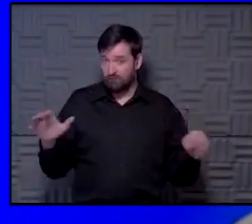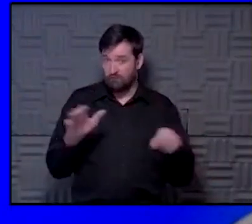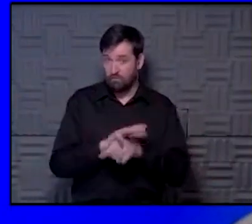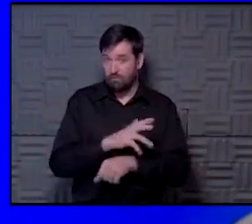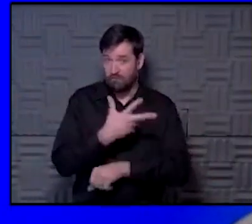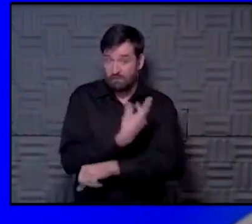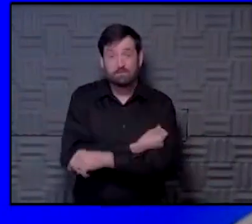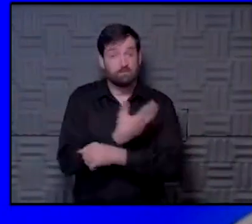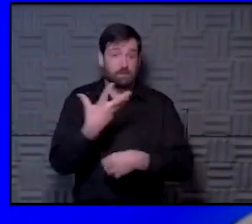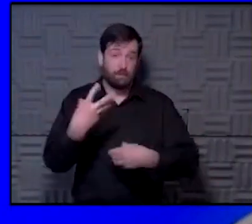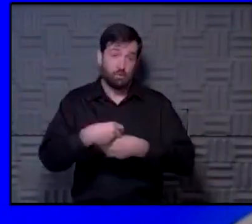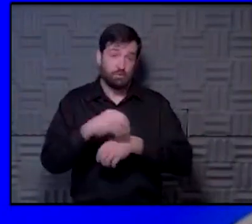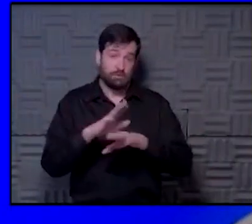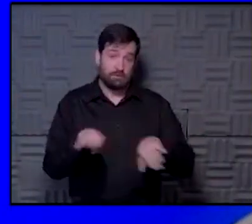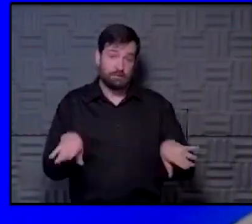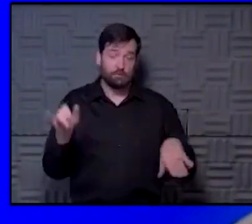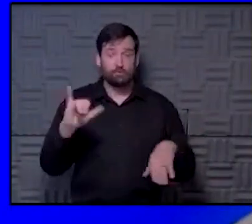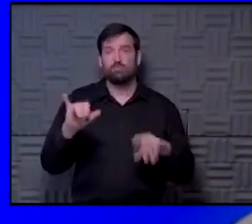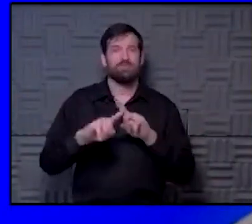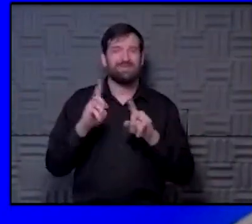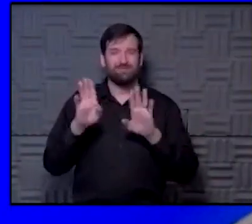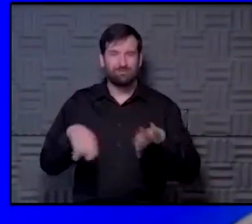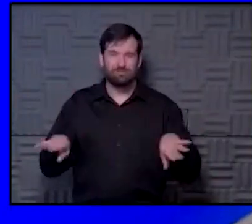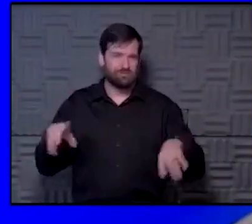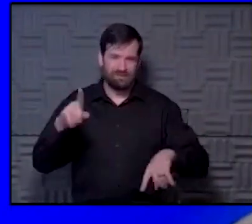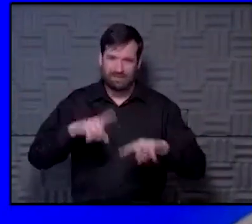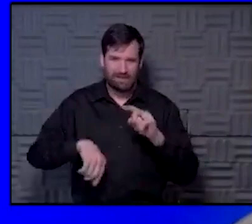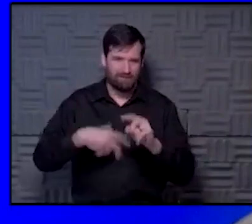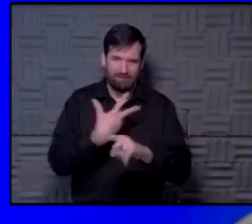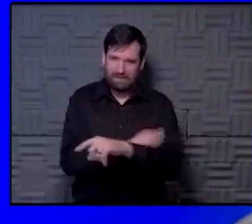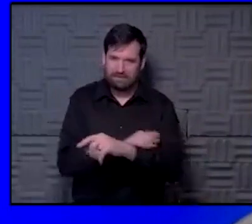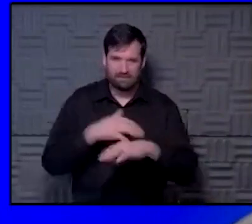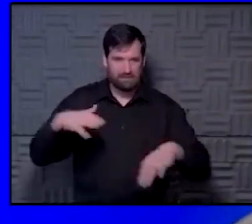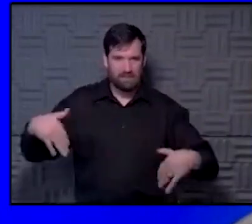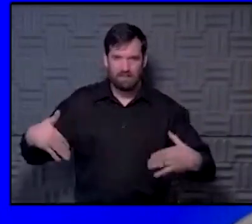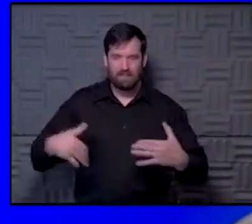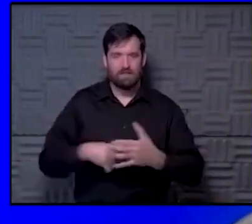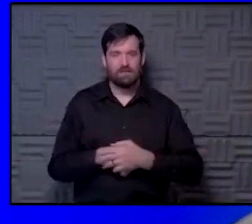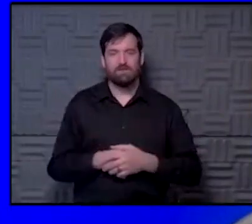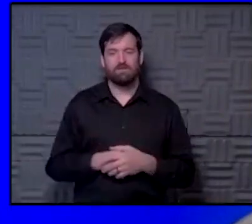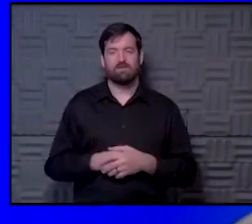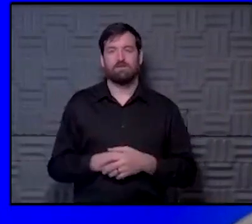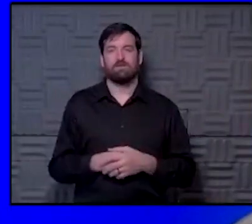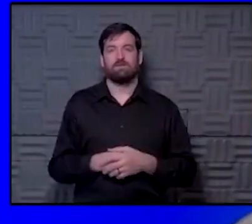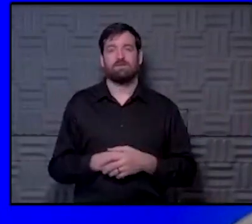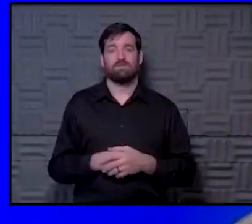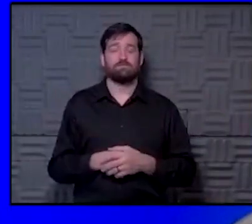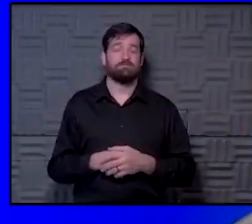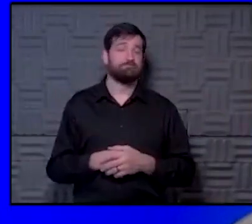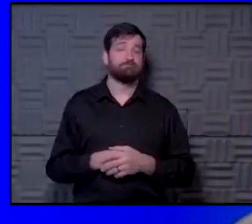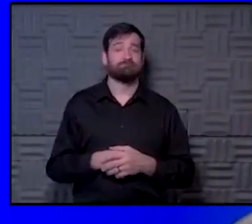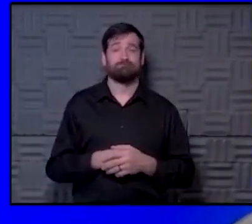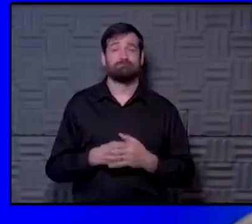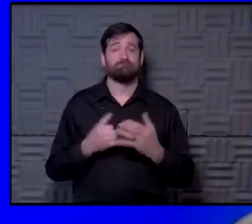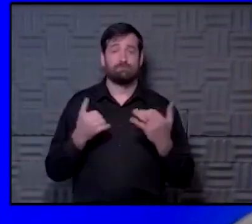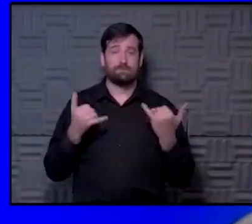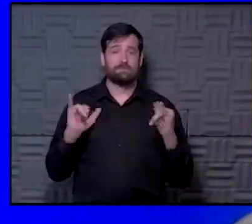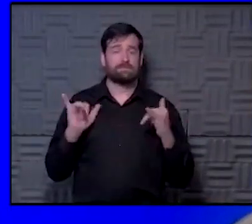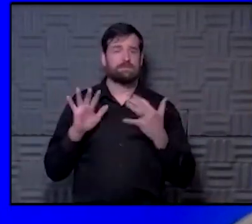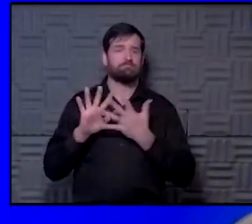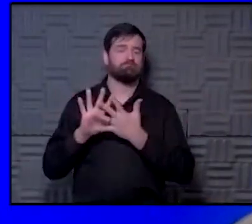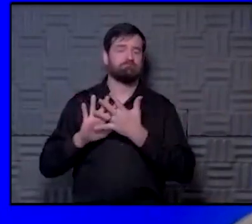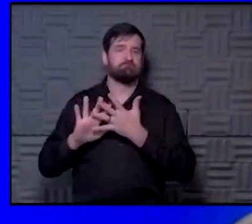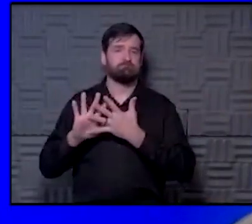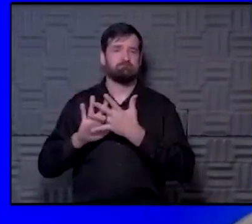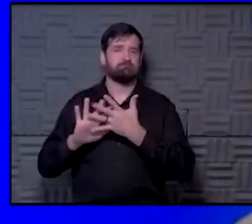includes, children, too, but obviously children can't get vaccinated. So it is really still kind of a gray